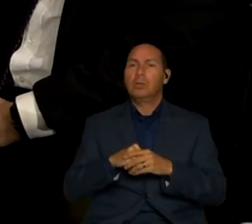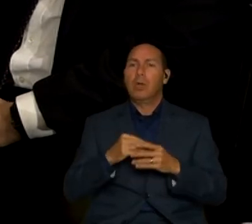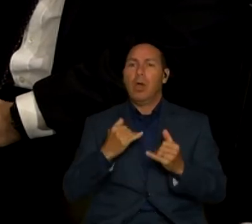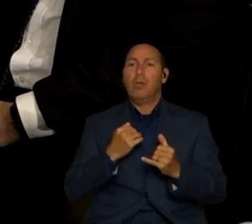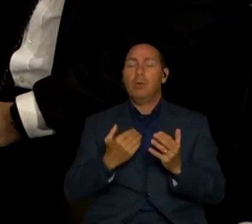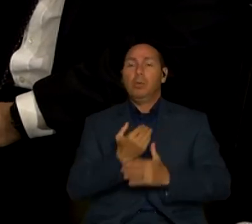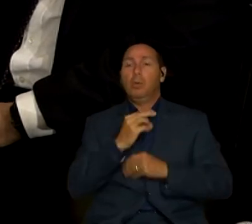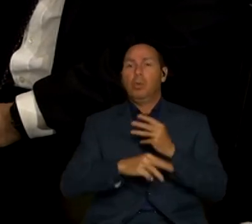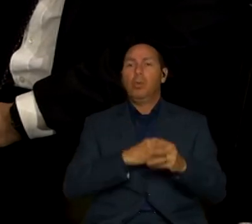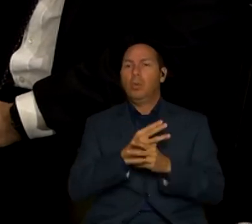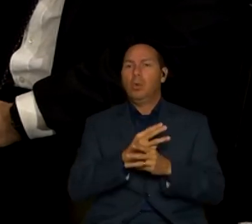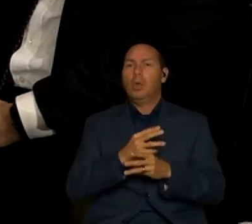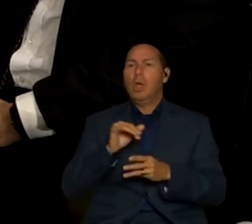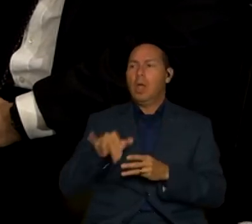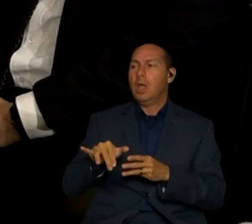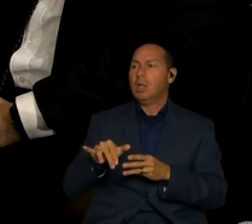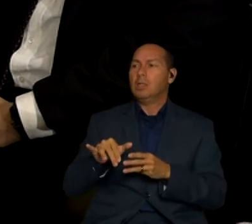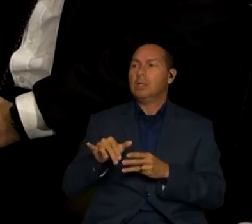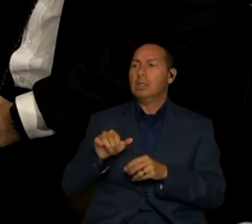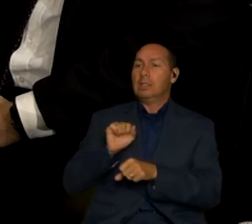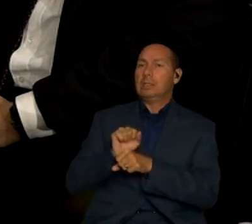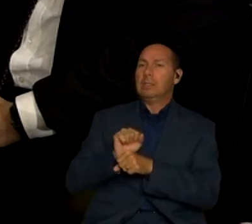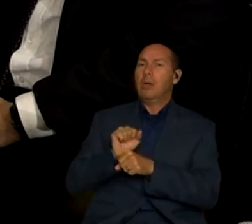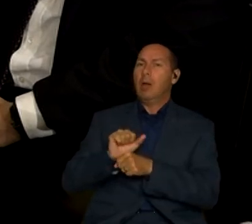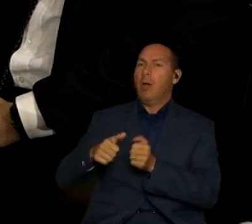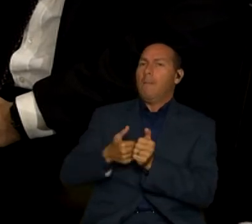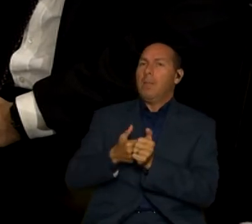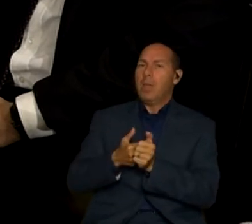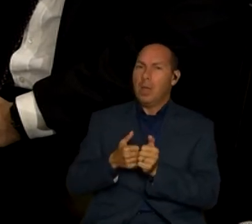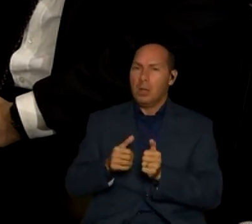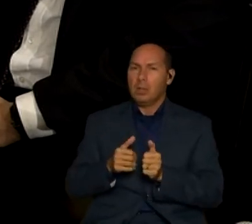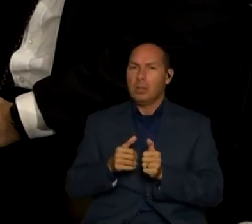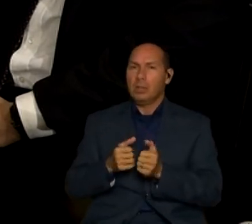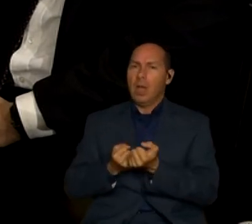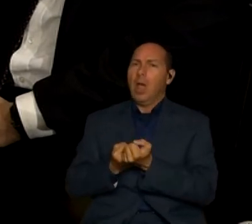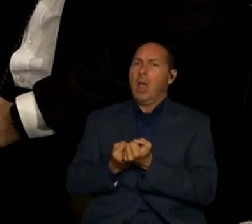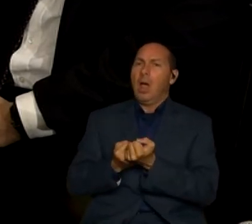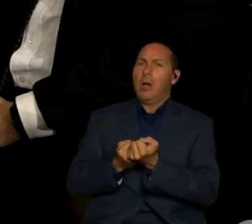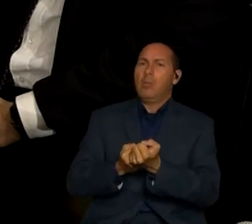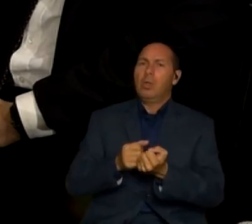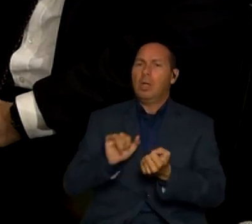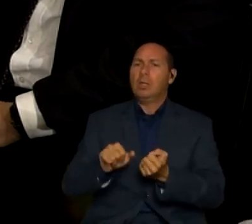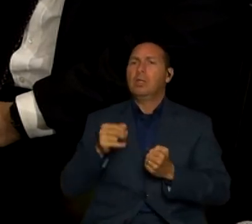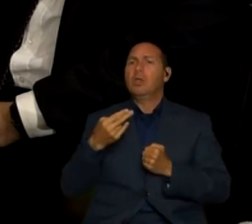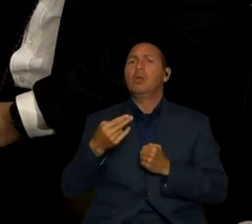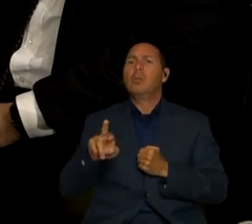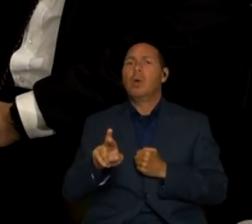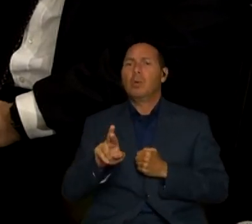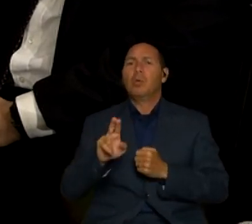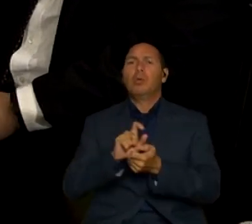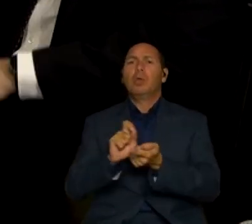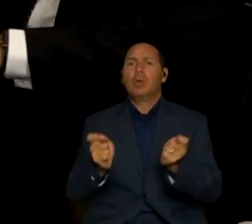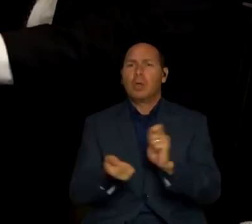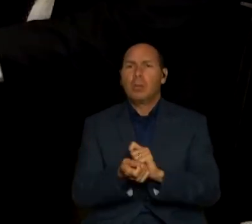back office that provides service to different agencies in matters of human resources, we certainly need